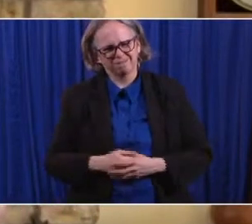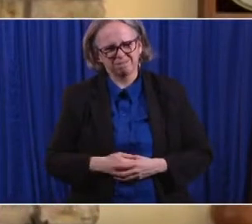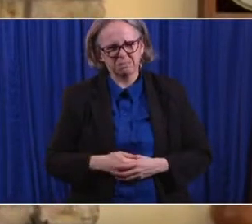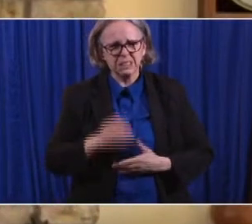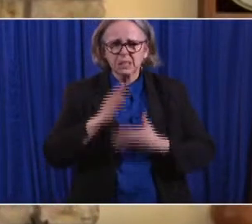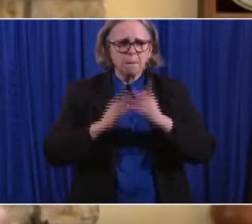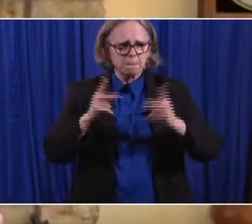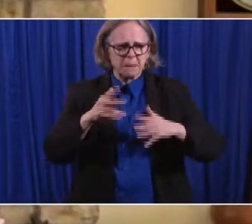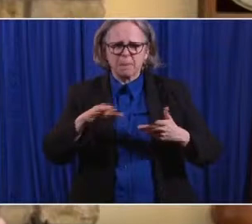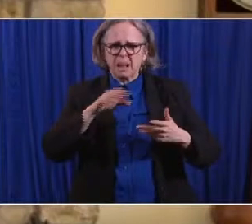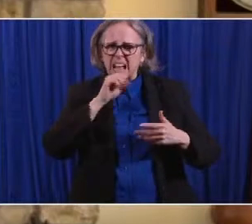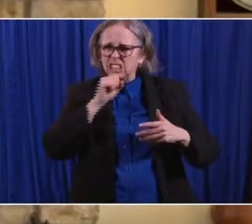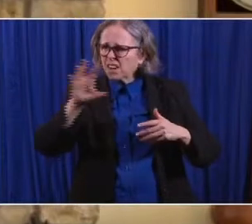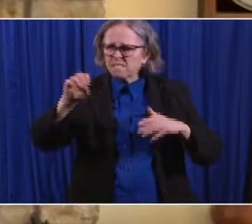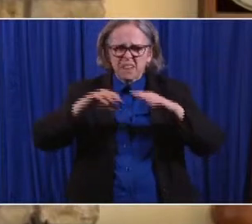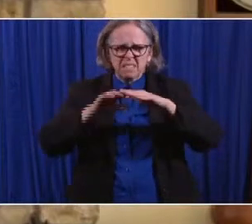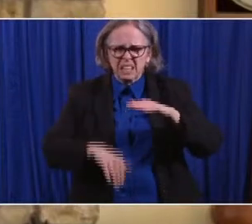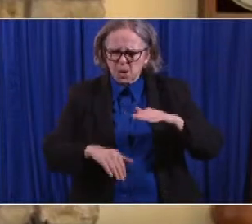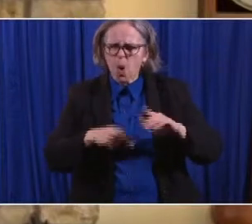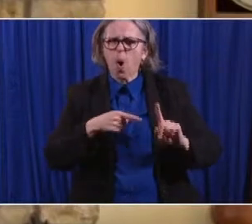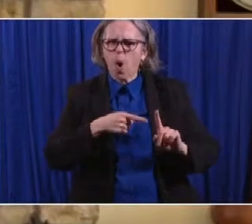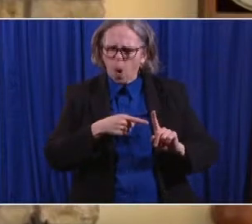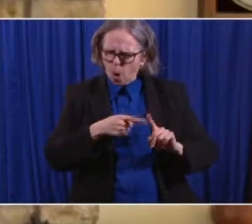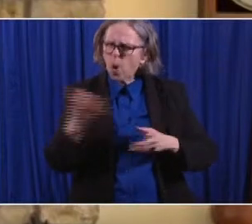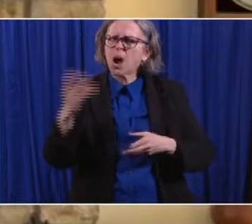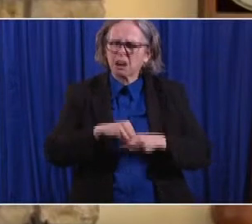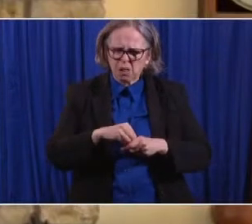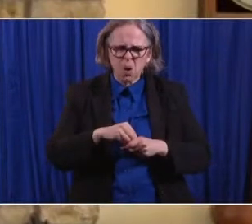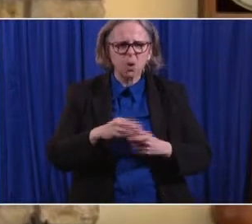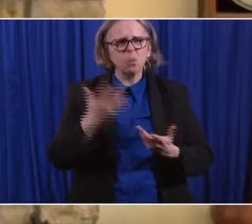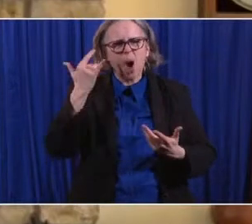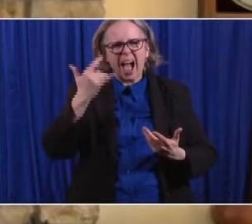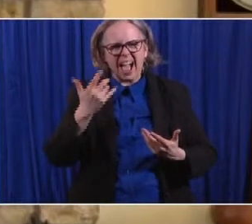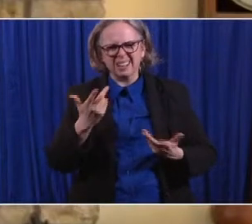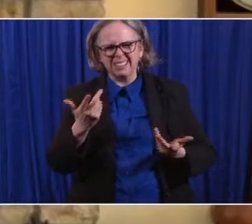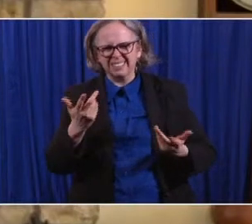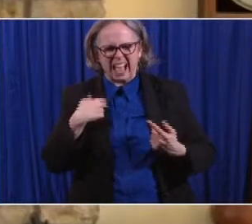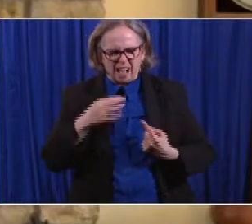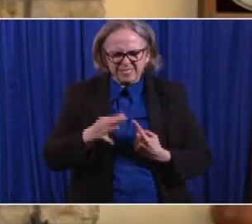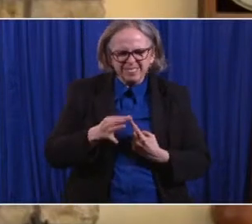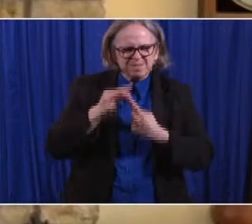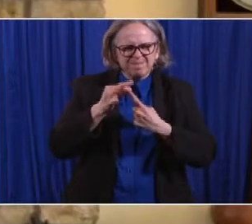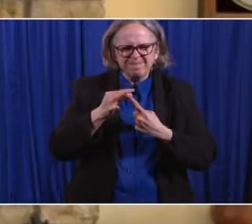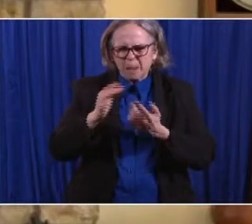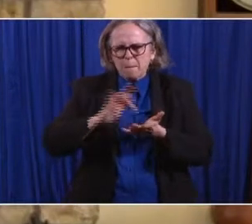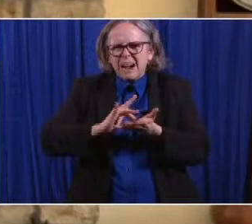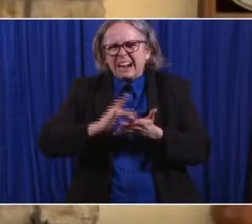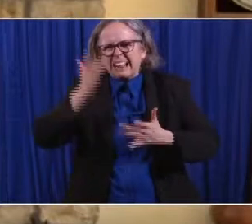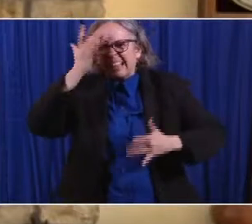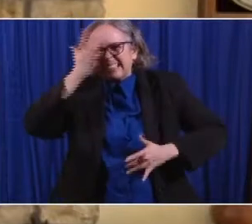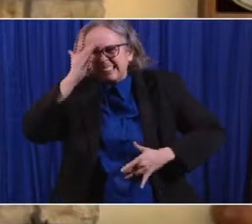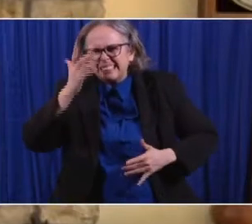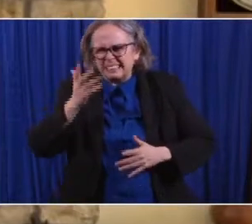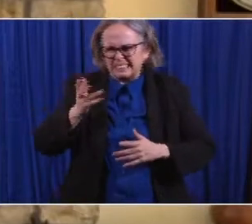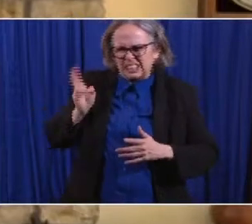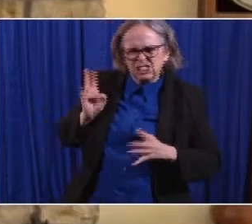who have special medical problems. And we're trying to continue to try to balance those and come up with